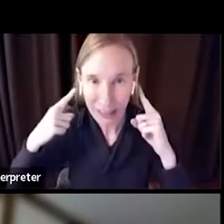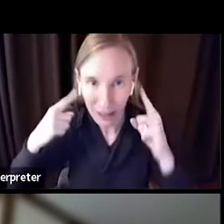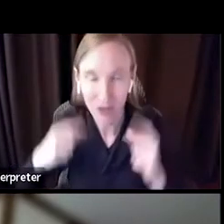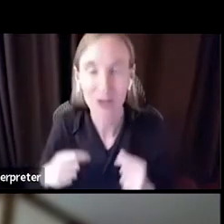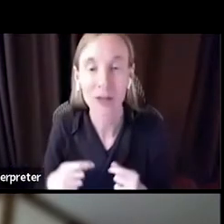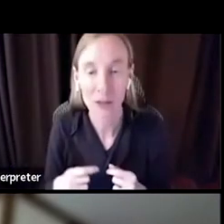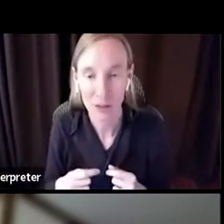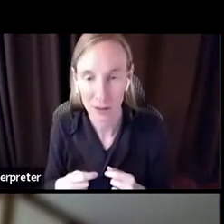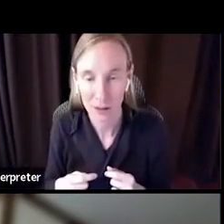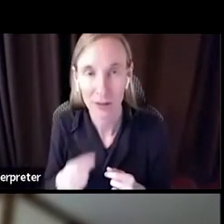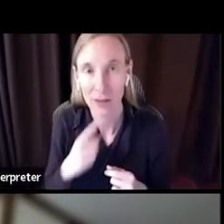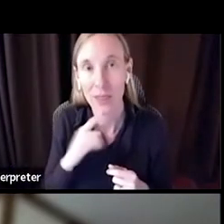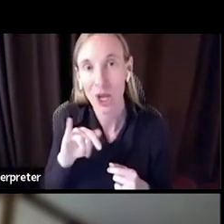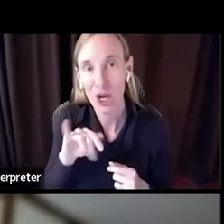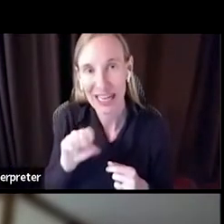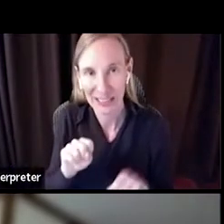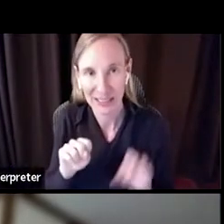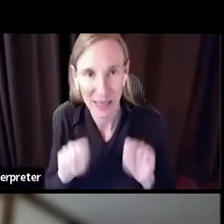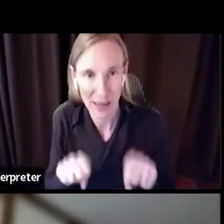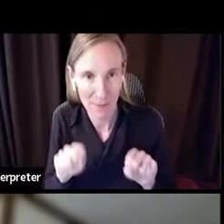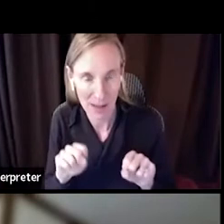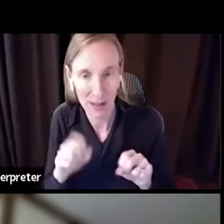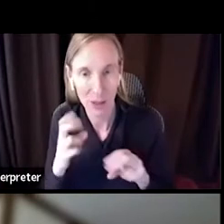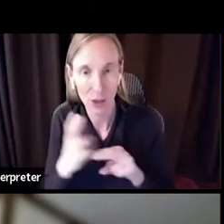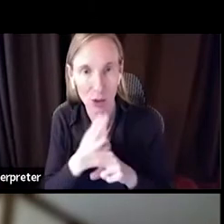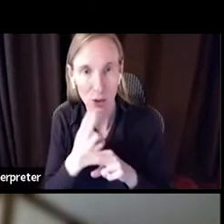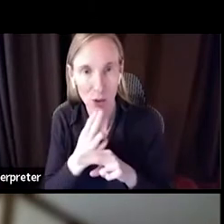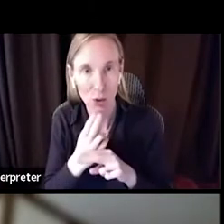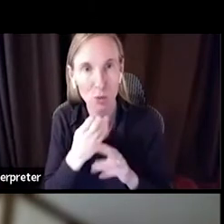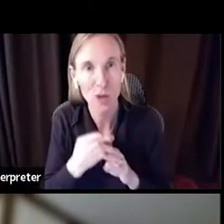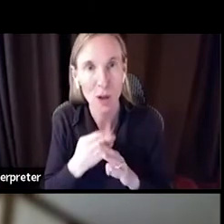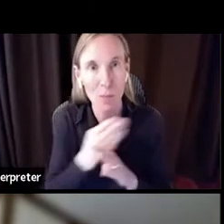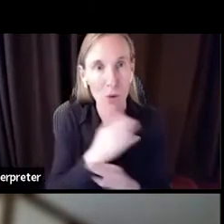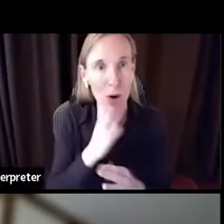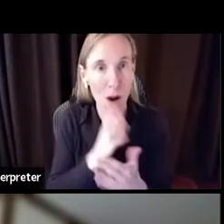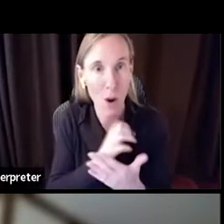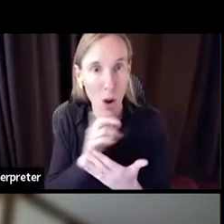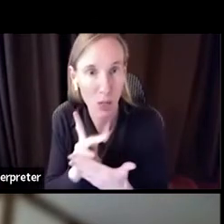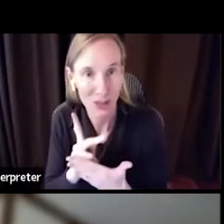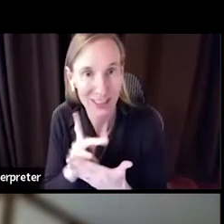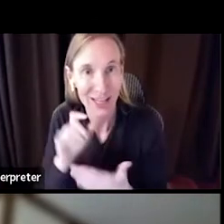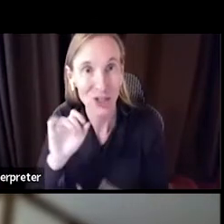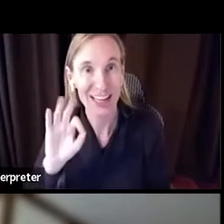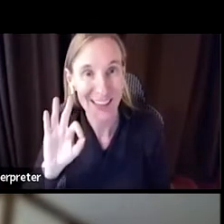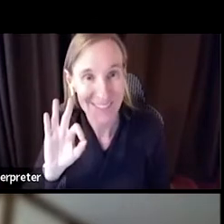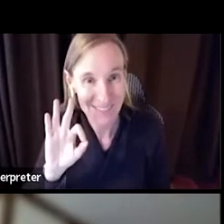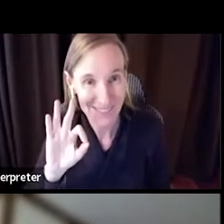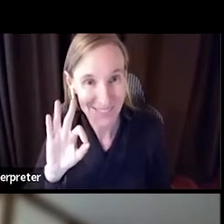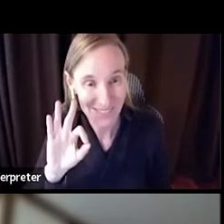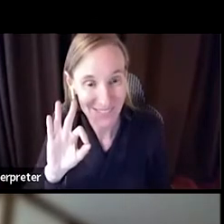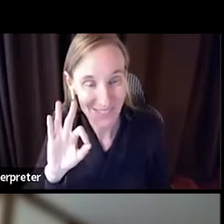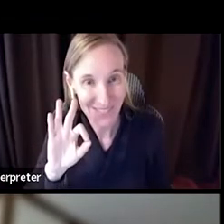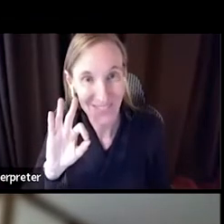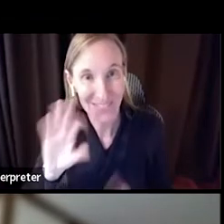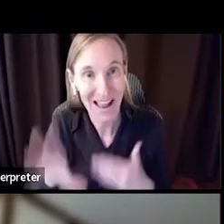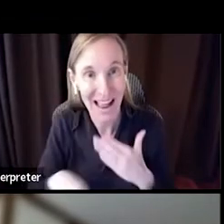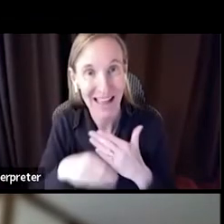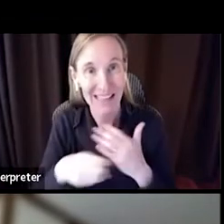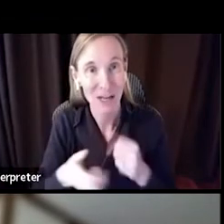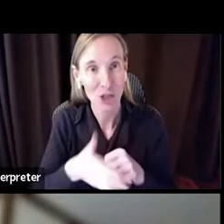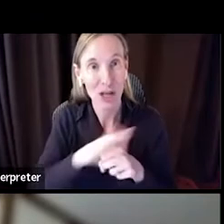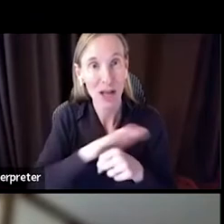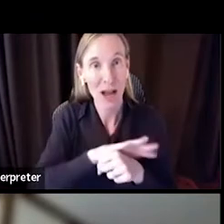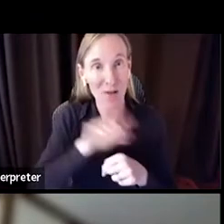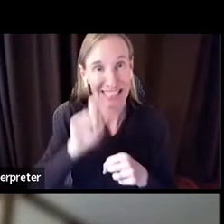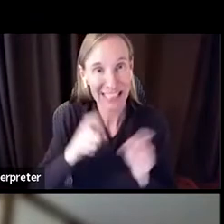the ability to use a prior authorization if additional coverage needs to be explored prior